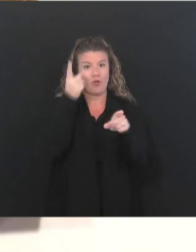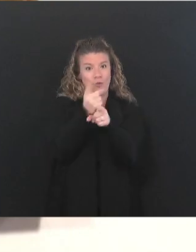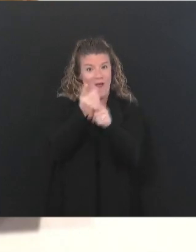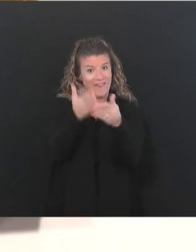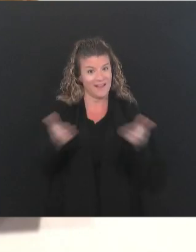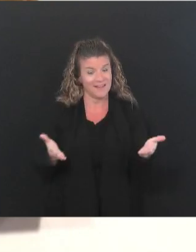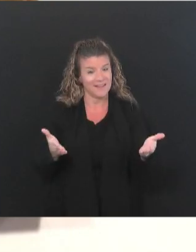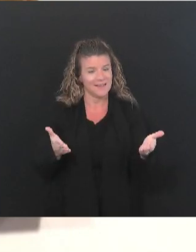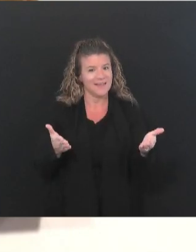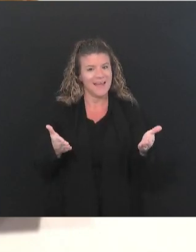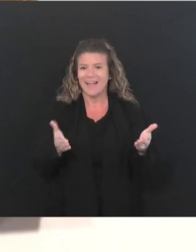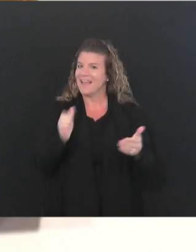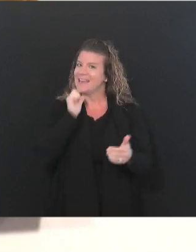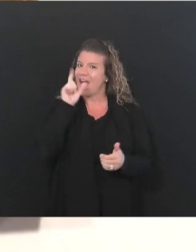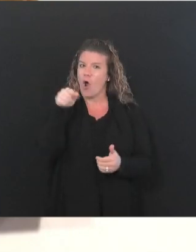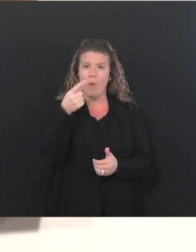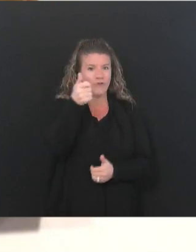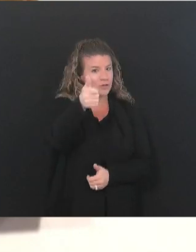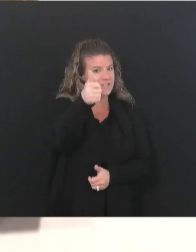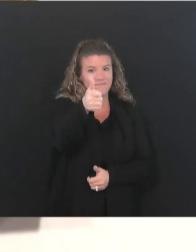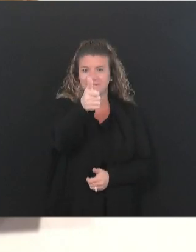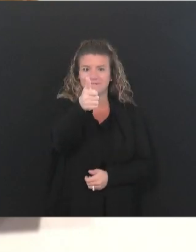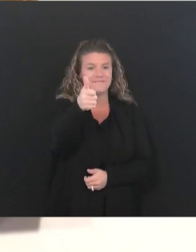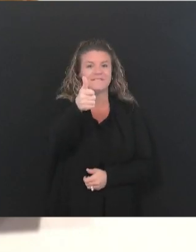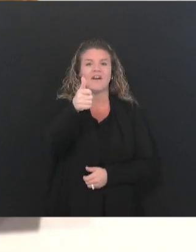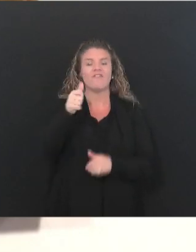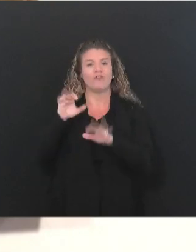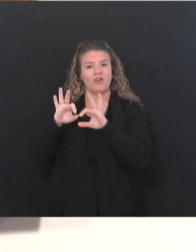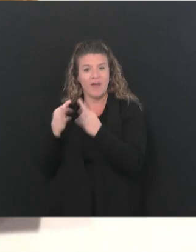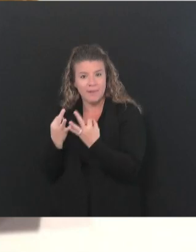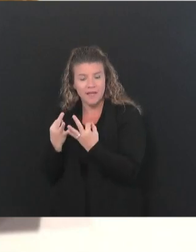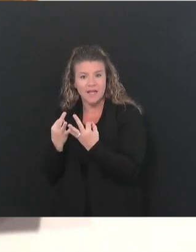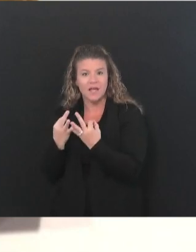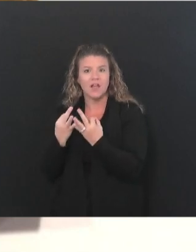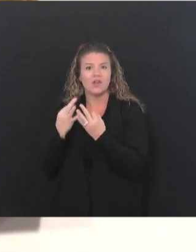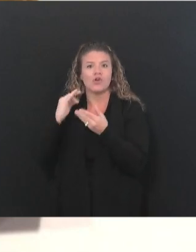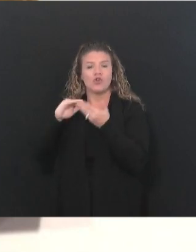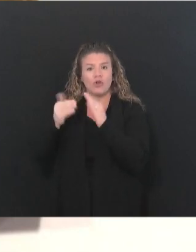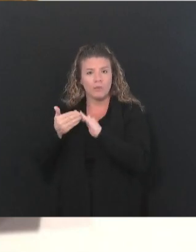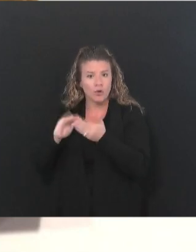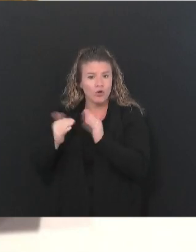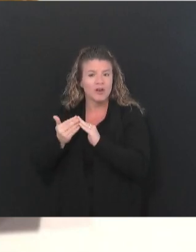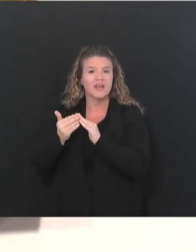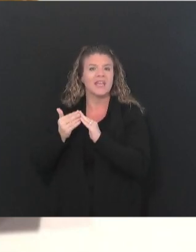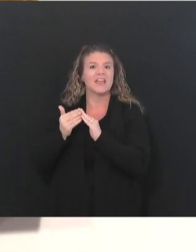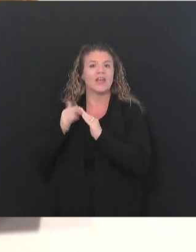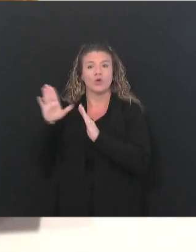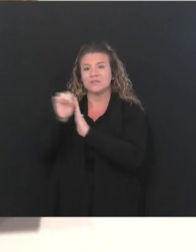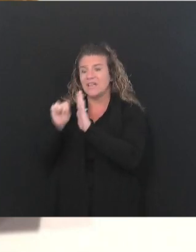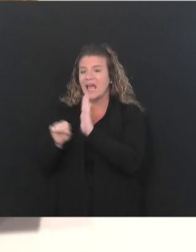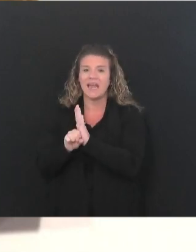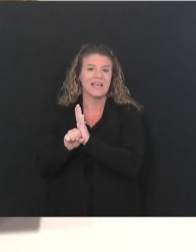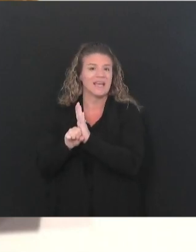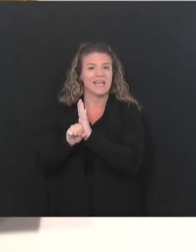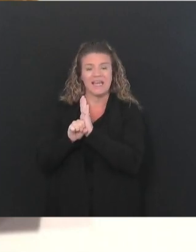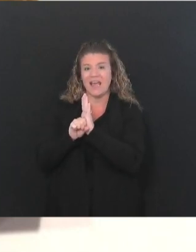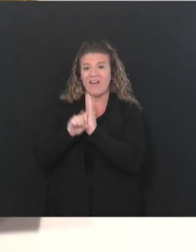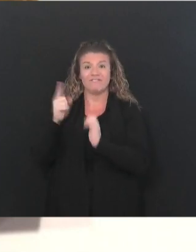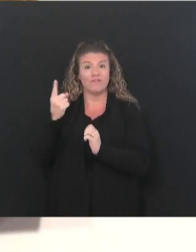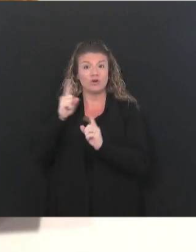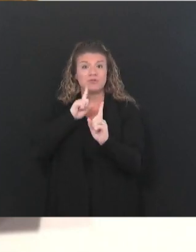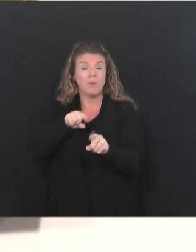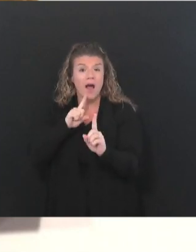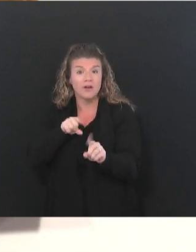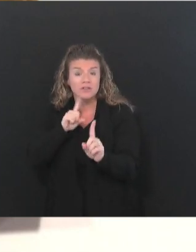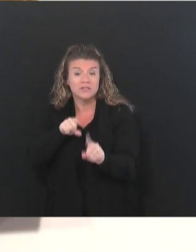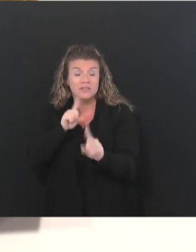thing not just for themselves, but do the right thing for their family members, for their community, for their state, for our first